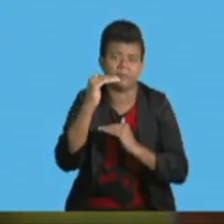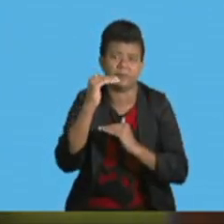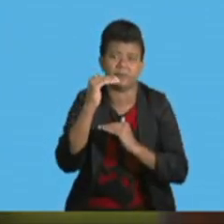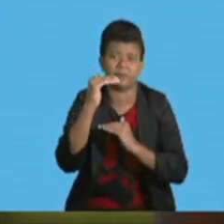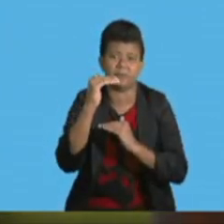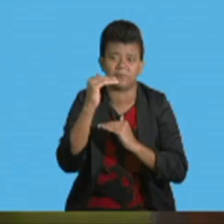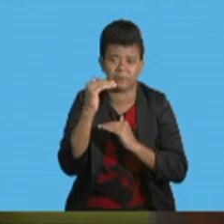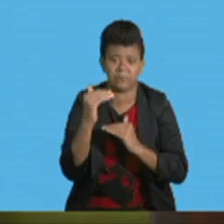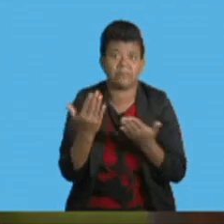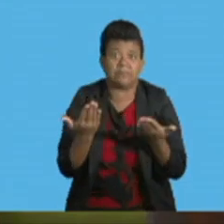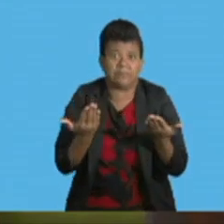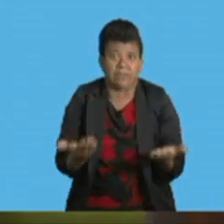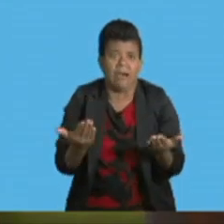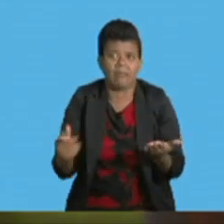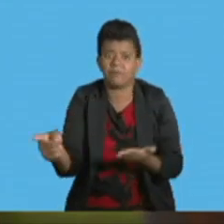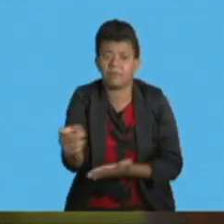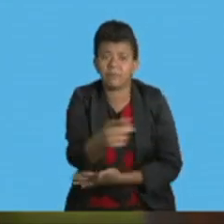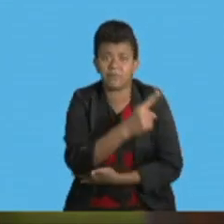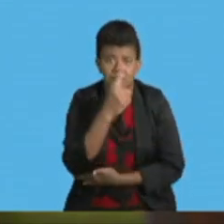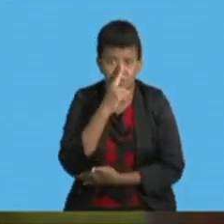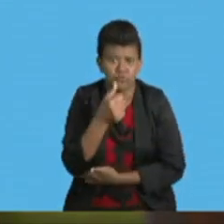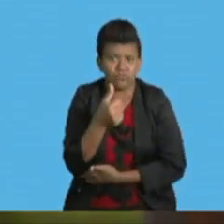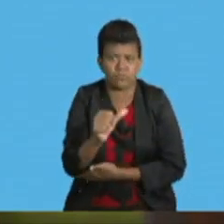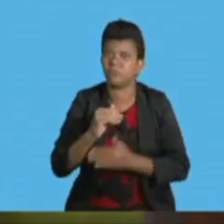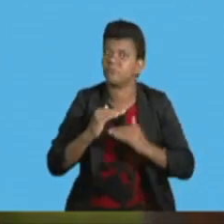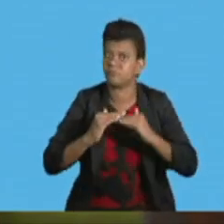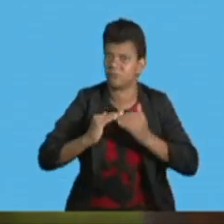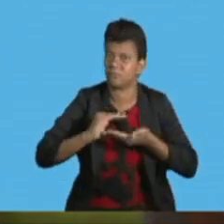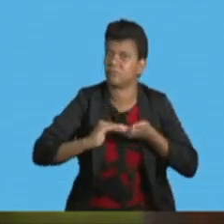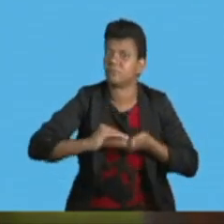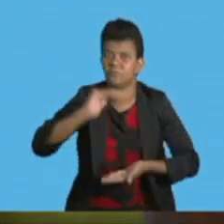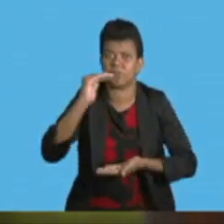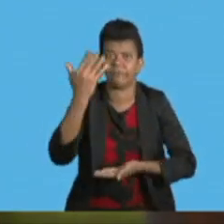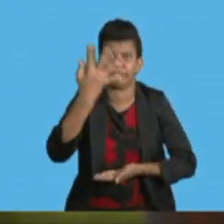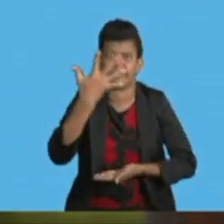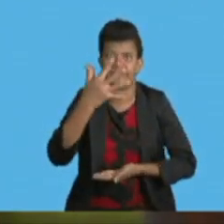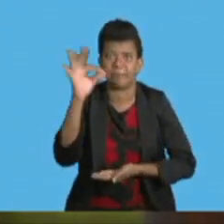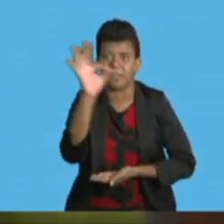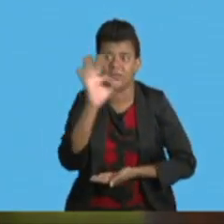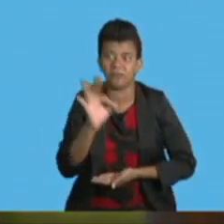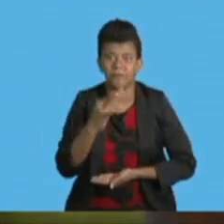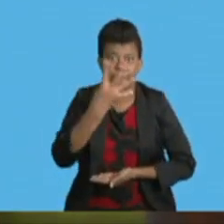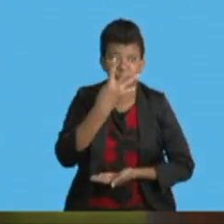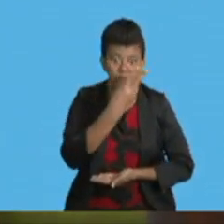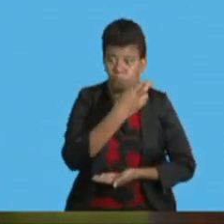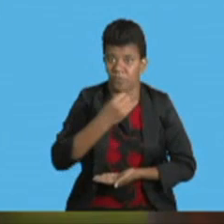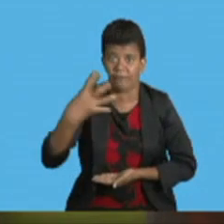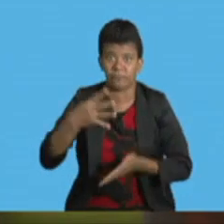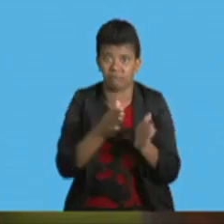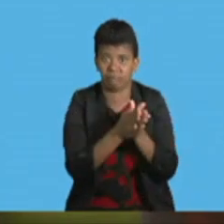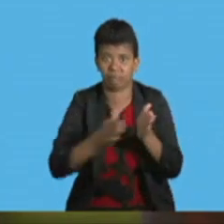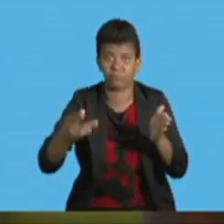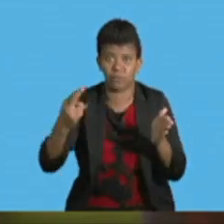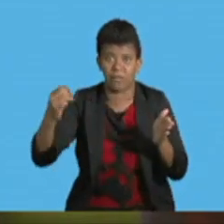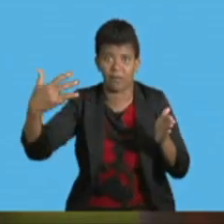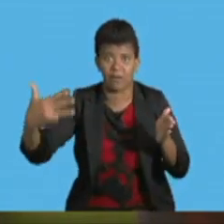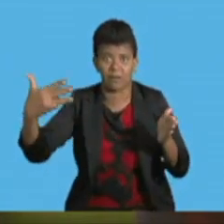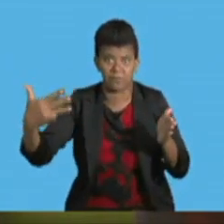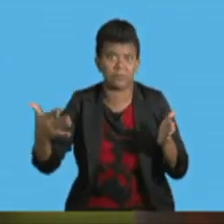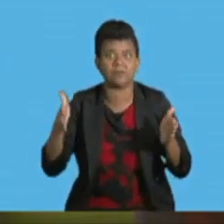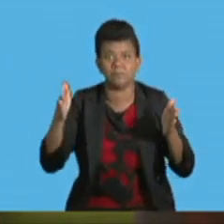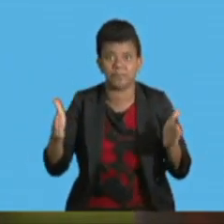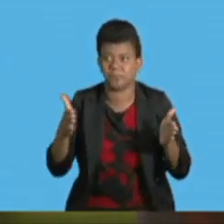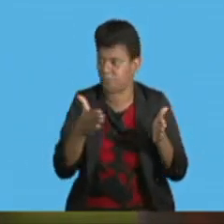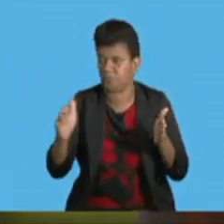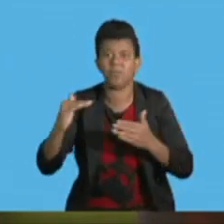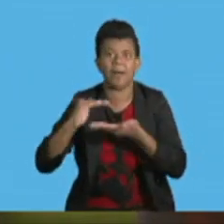of customer accounts has increased quite significantly by 14% from 2015 to 2019. So there has been